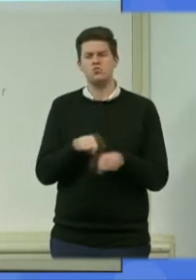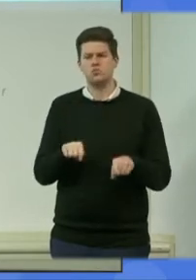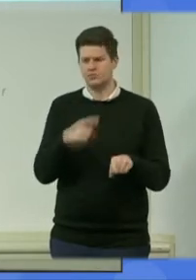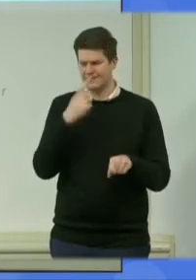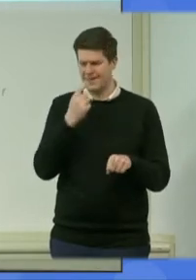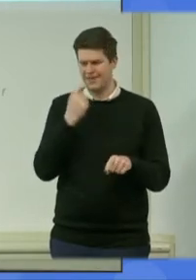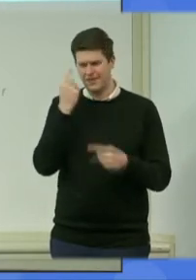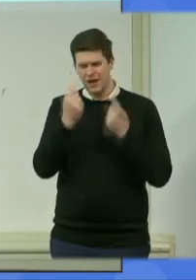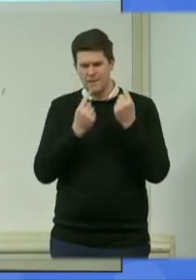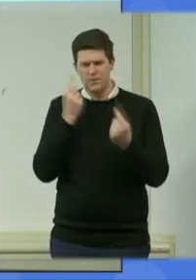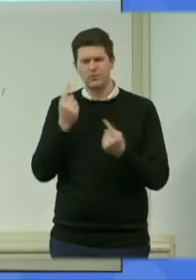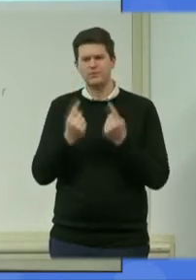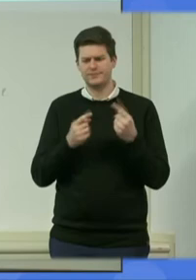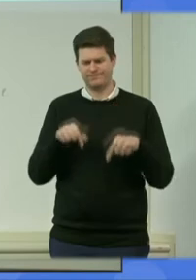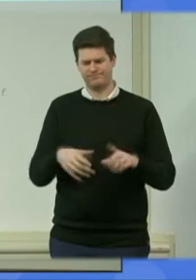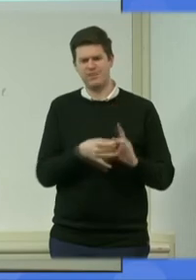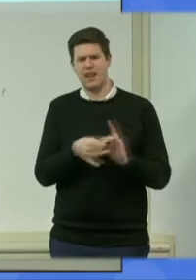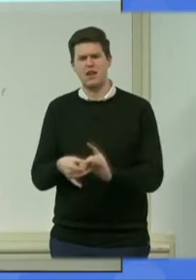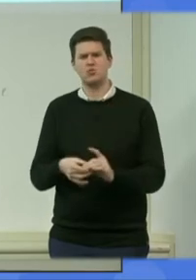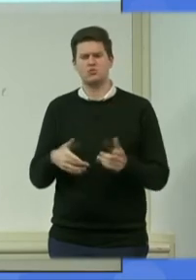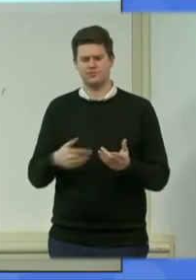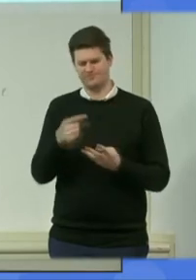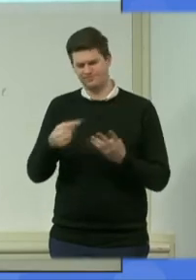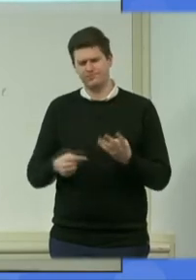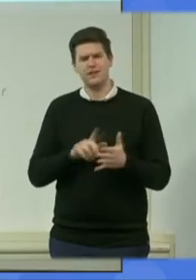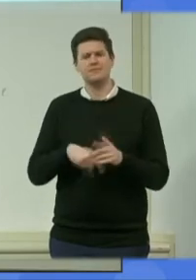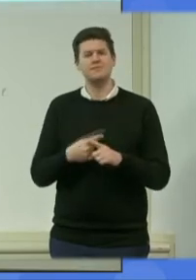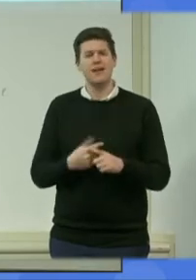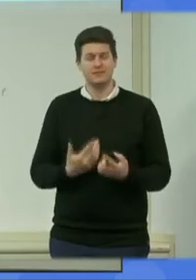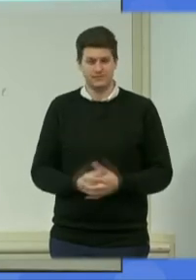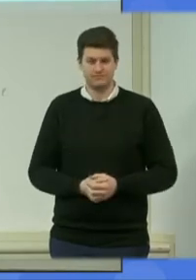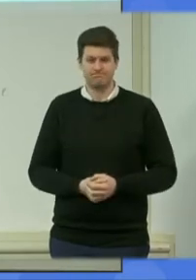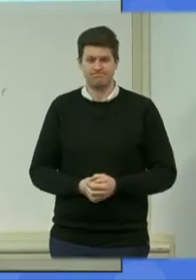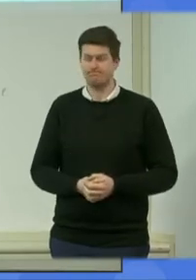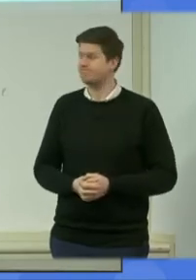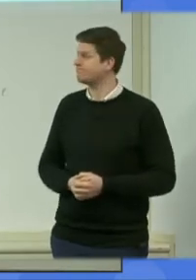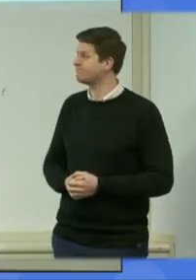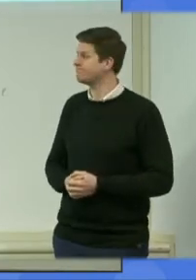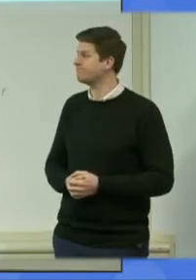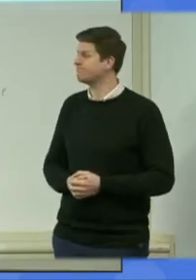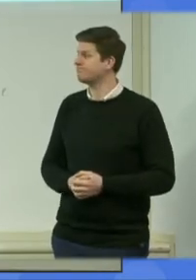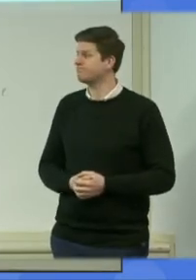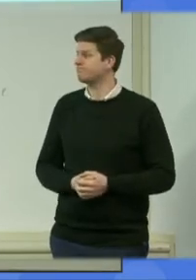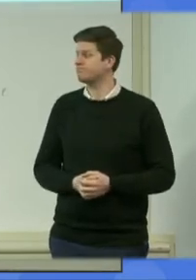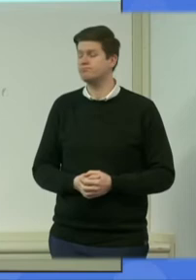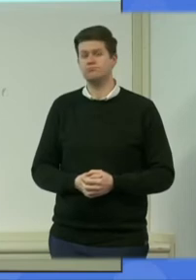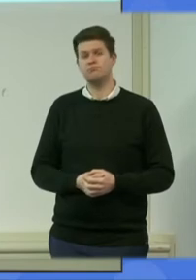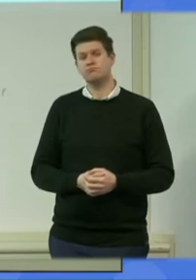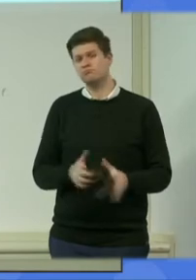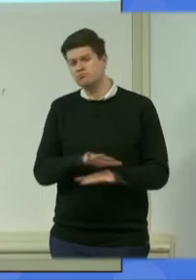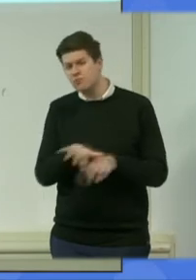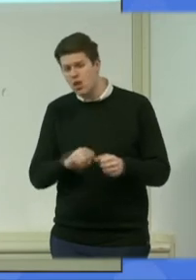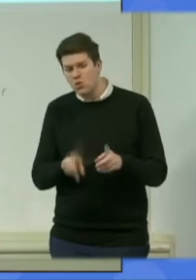you'll be facing in this assembly. So, could the taxes we collect be raised in a better way? Is